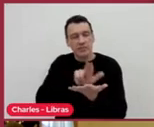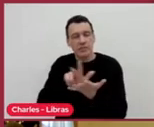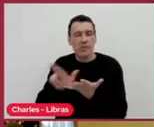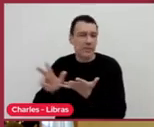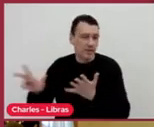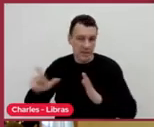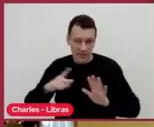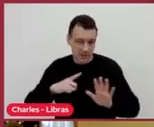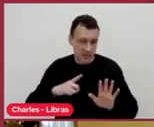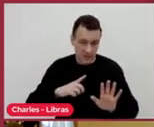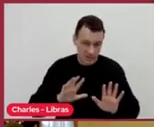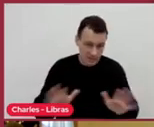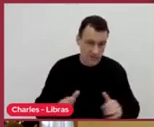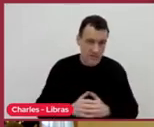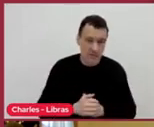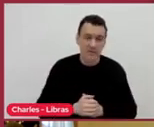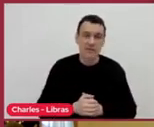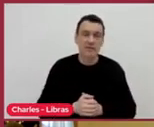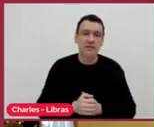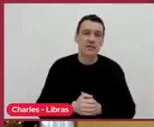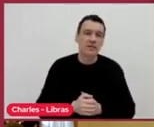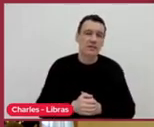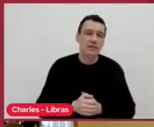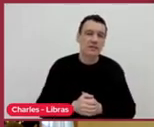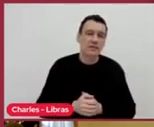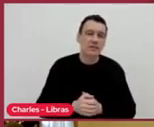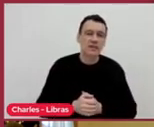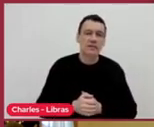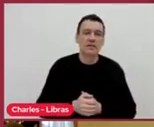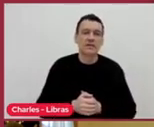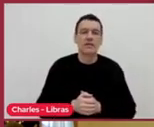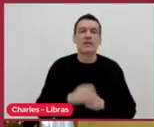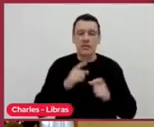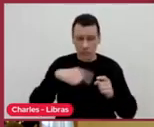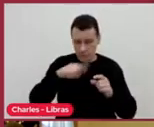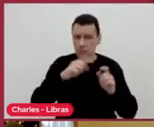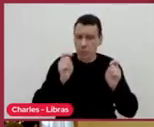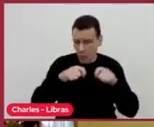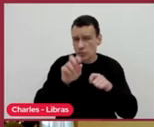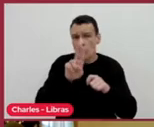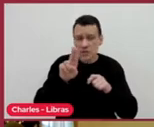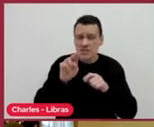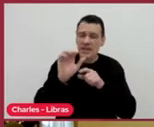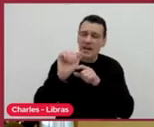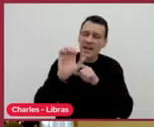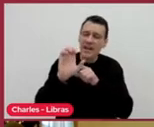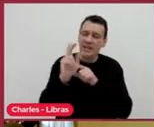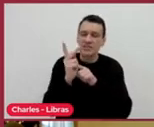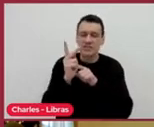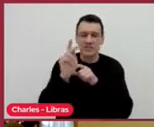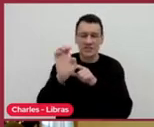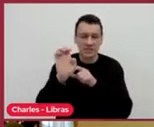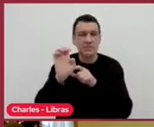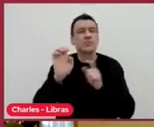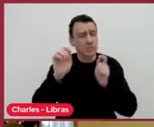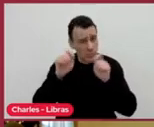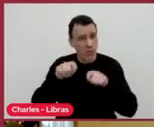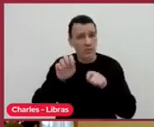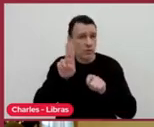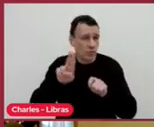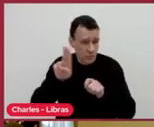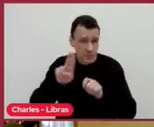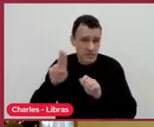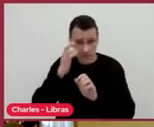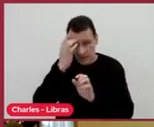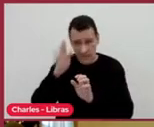hit in the cache and not like using the database or other things. The interesting part of this entity